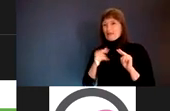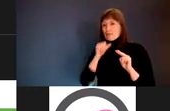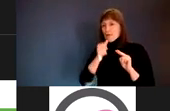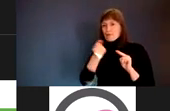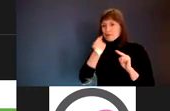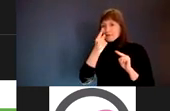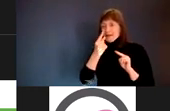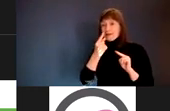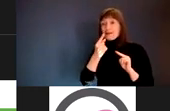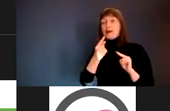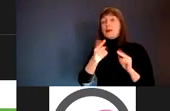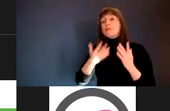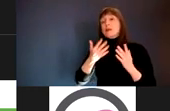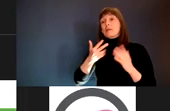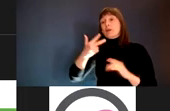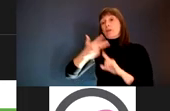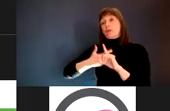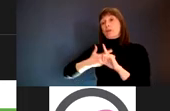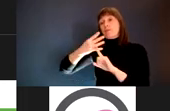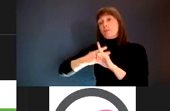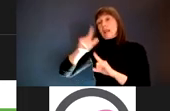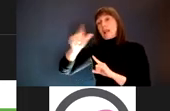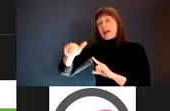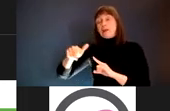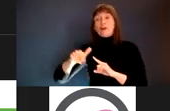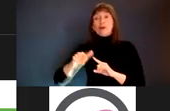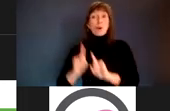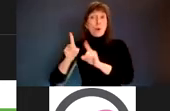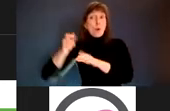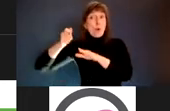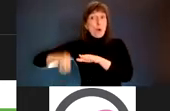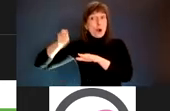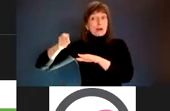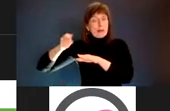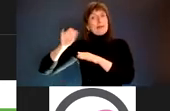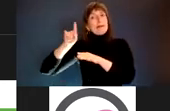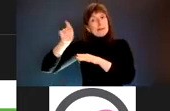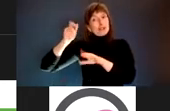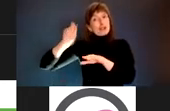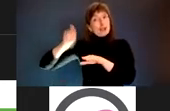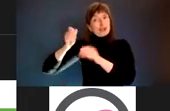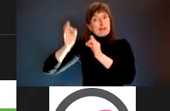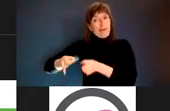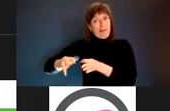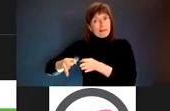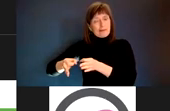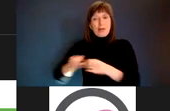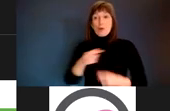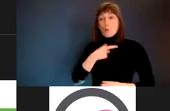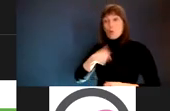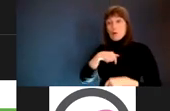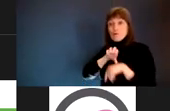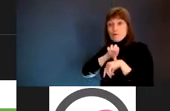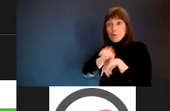and a judge agrees with that evidence, there's really no authority under that act to impinge upon that